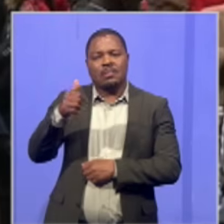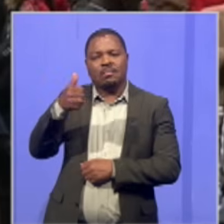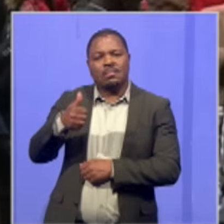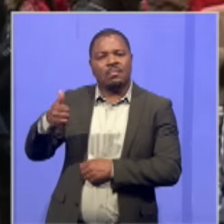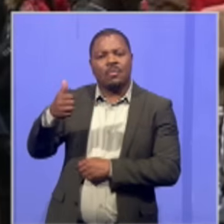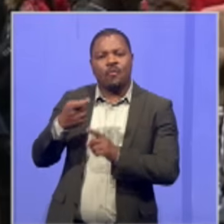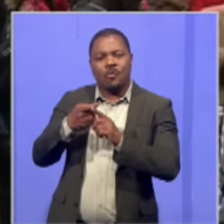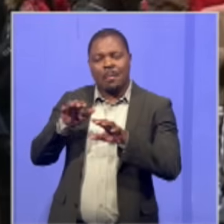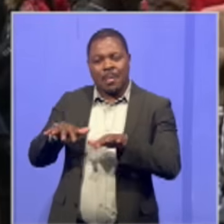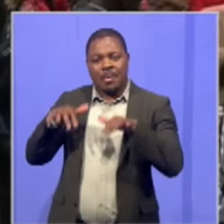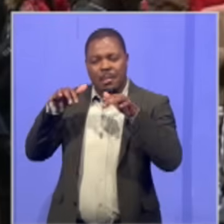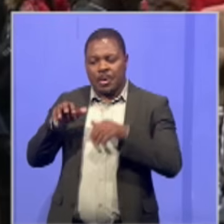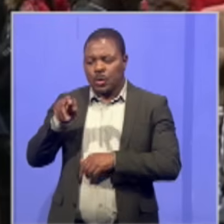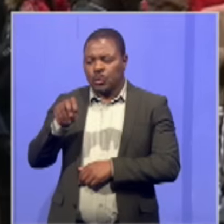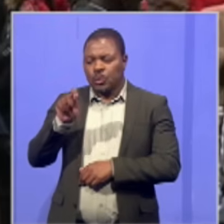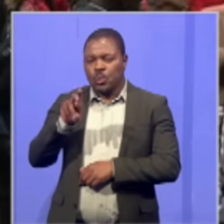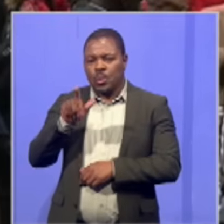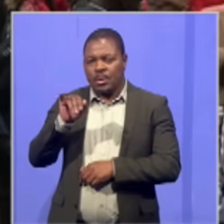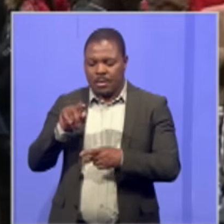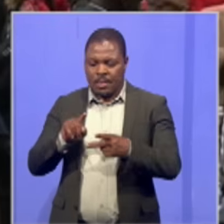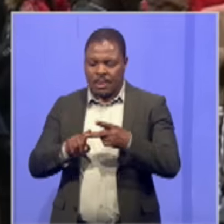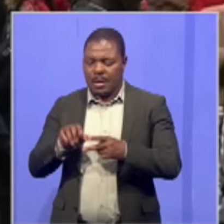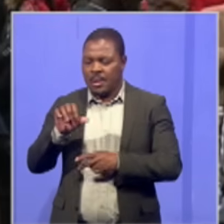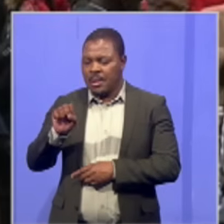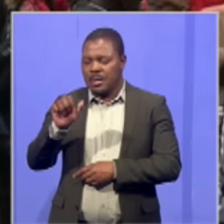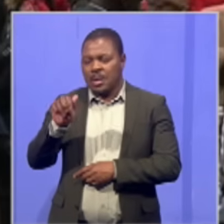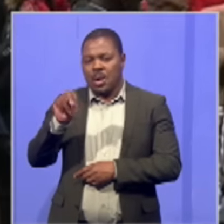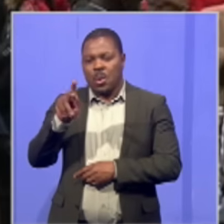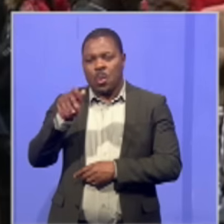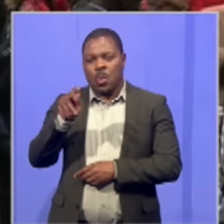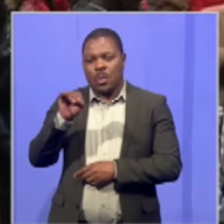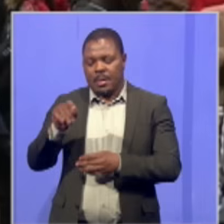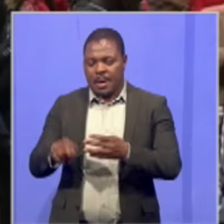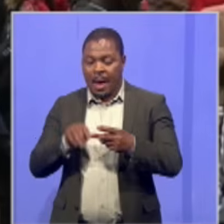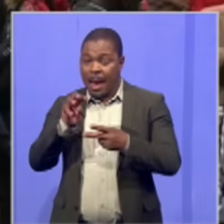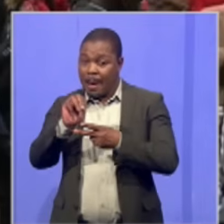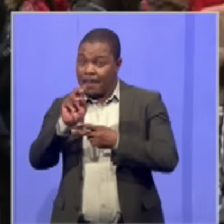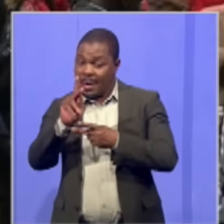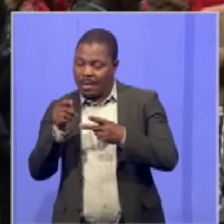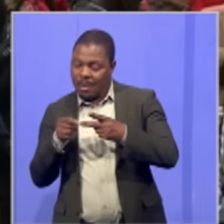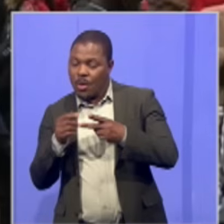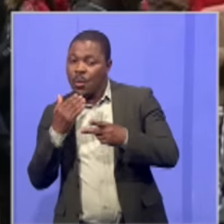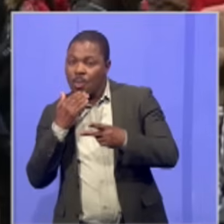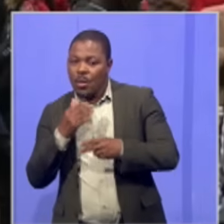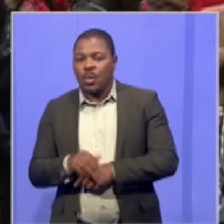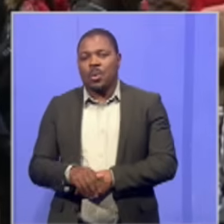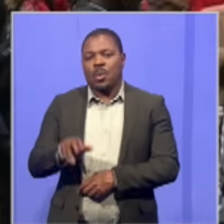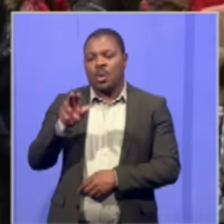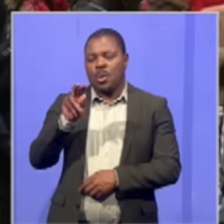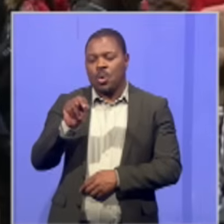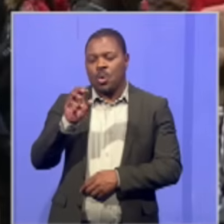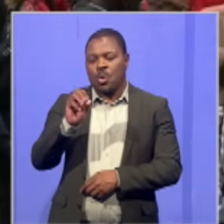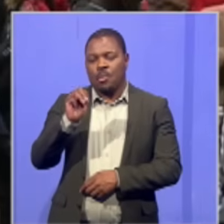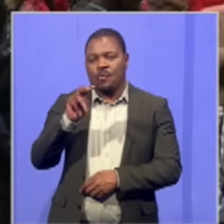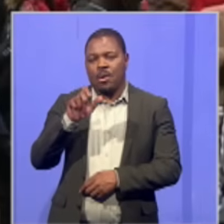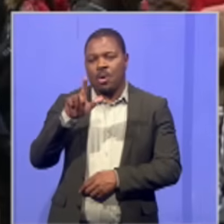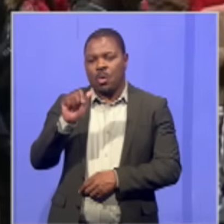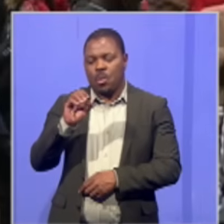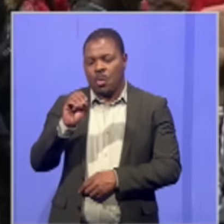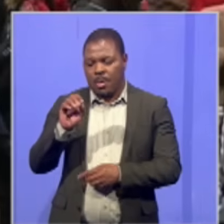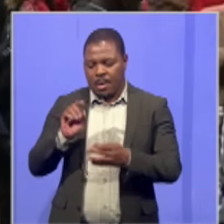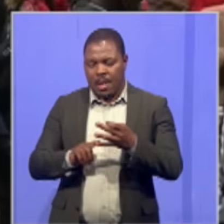Palamente Mdumiseni Ntuli le Khusela Sangone athi MK yona itlo emelwa ke Sibonelo Nomvalo le